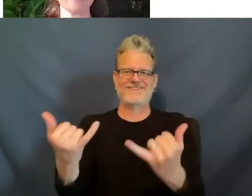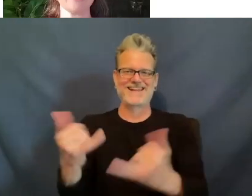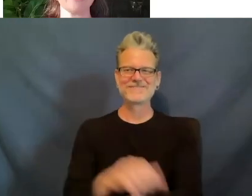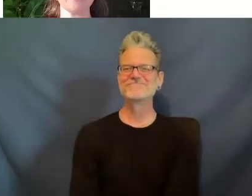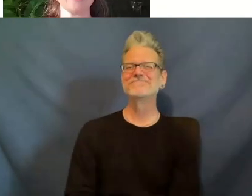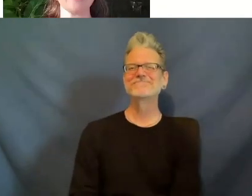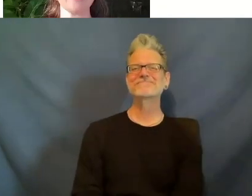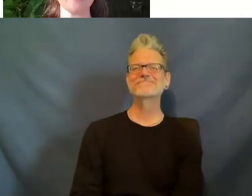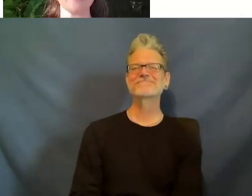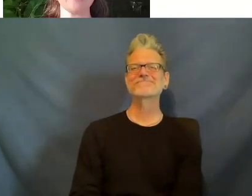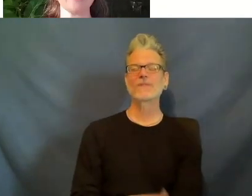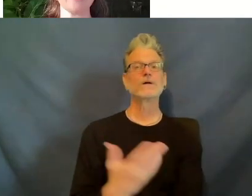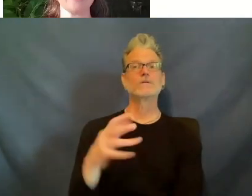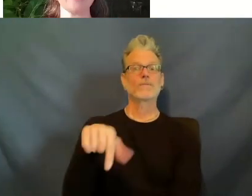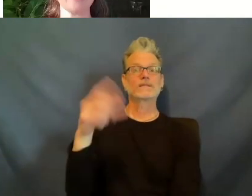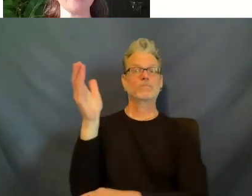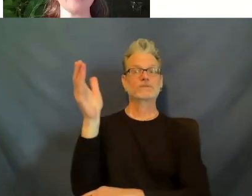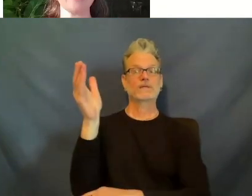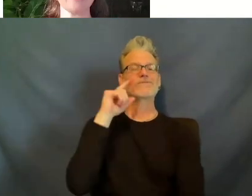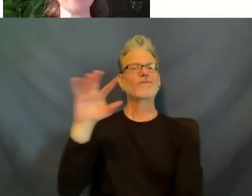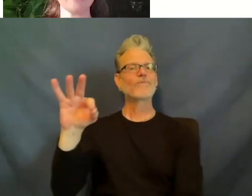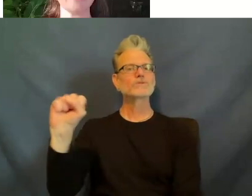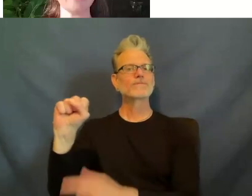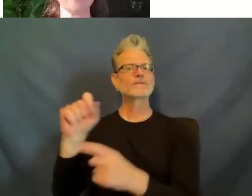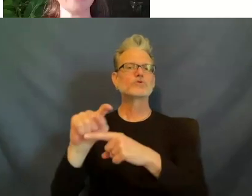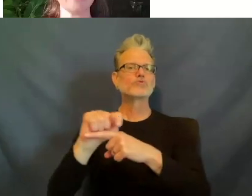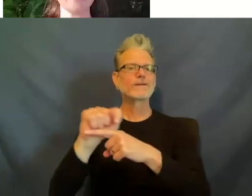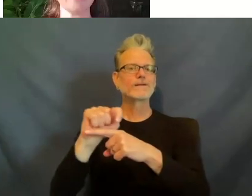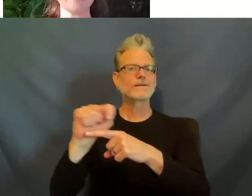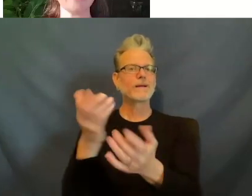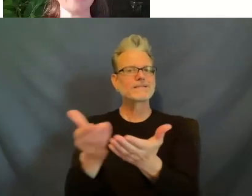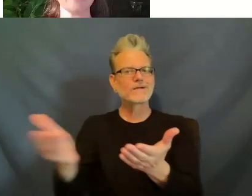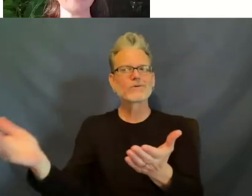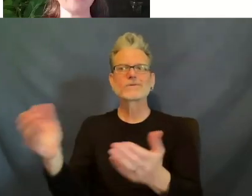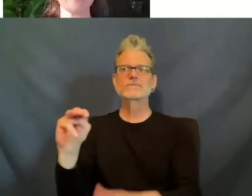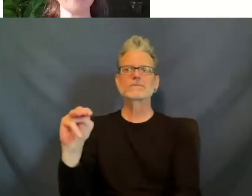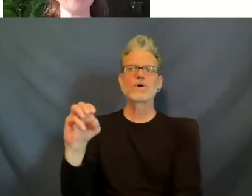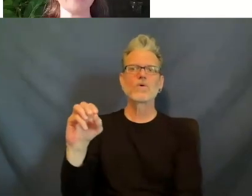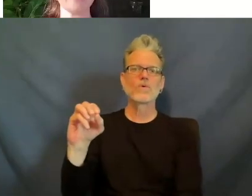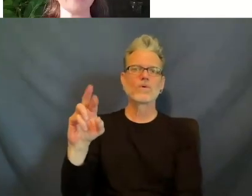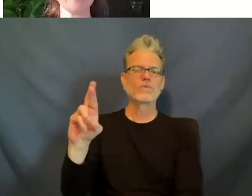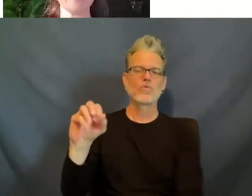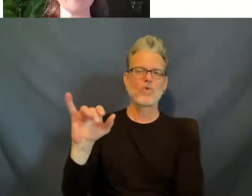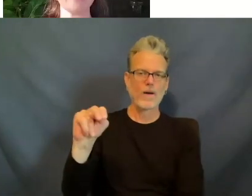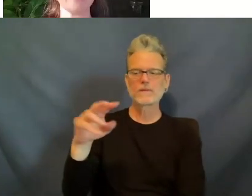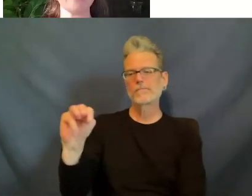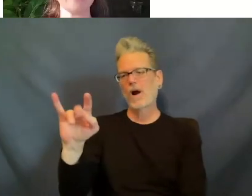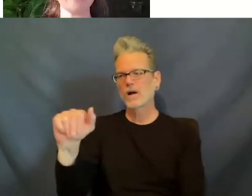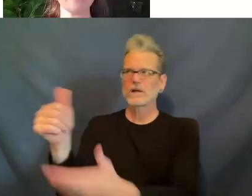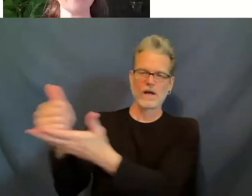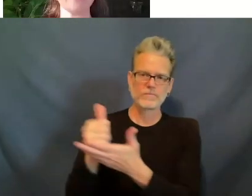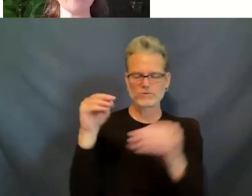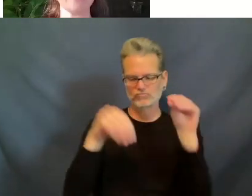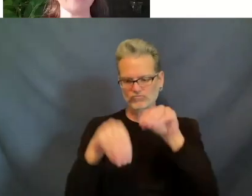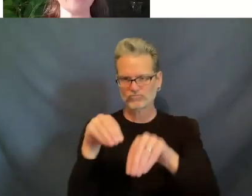So this presentation is based on Forest Service training materials that Robin and Monica helped us compile, and then we've done some